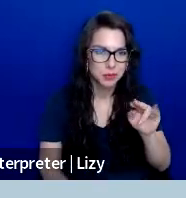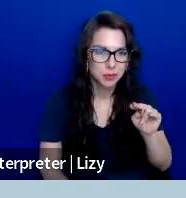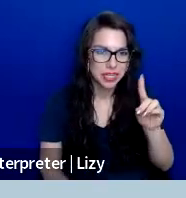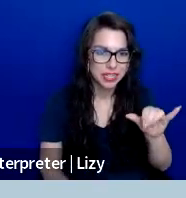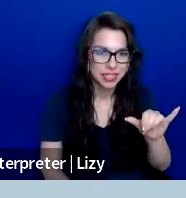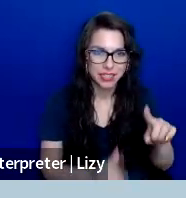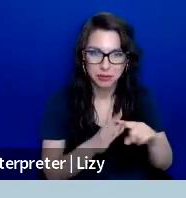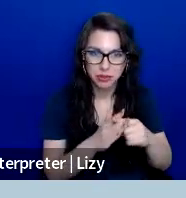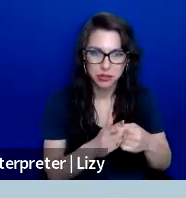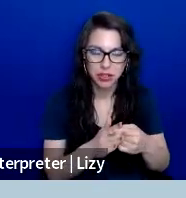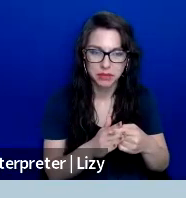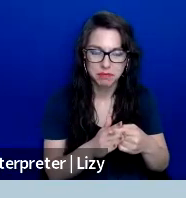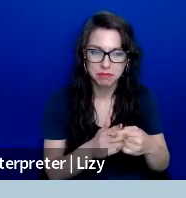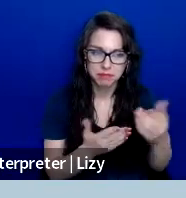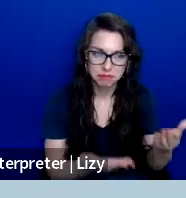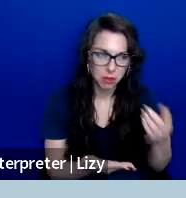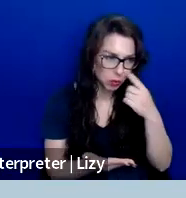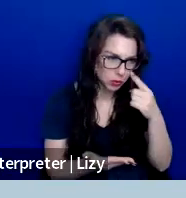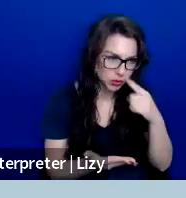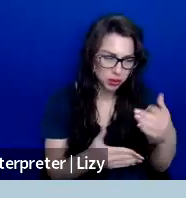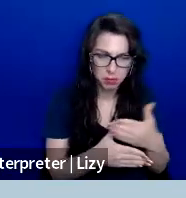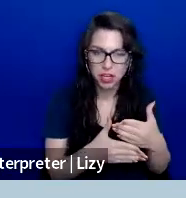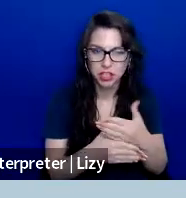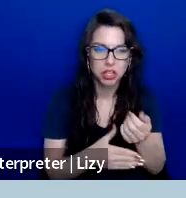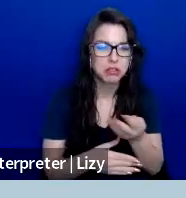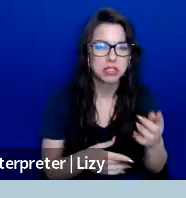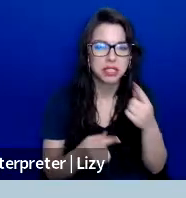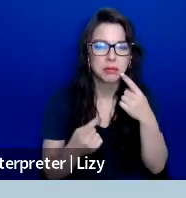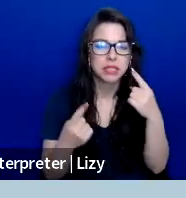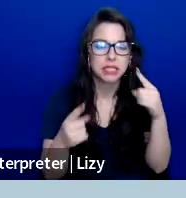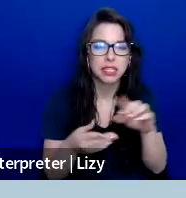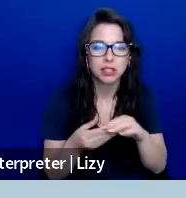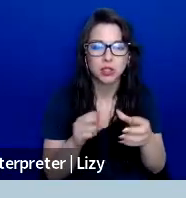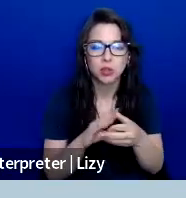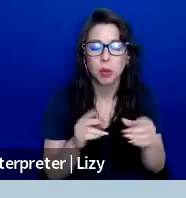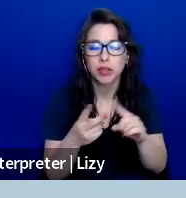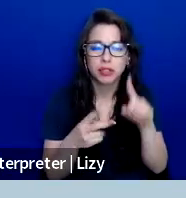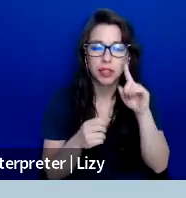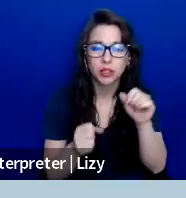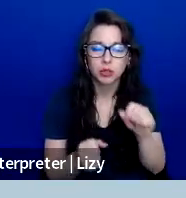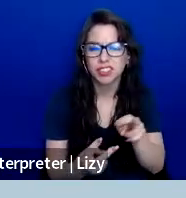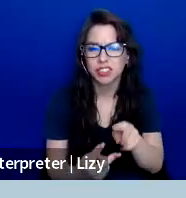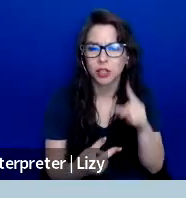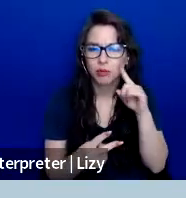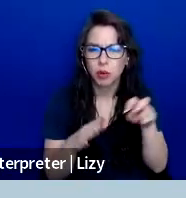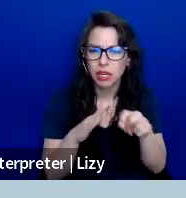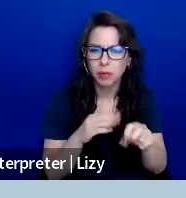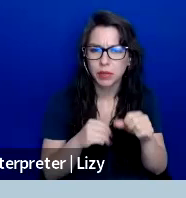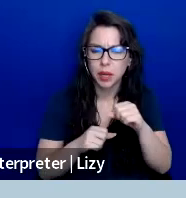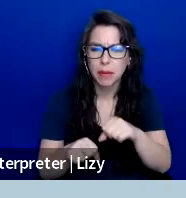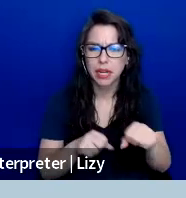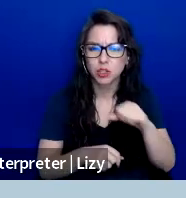off. Wendy, will you please share some success stories or strategies for navigating potential resistance or